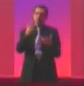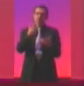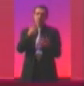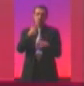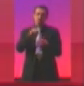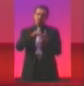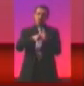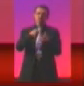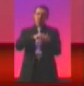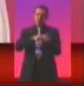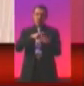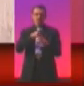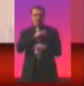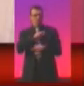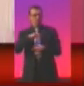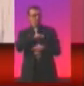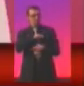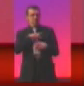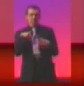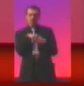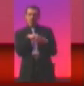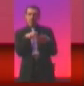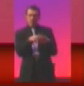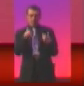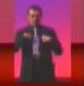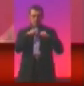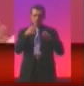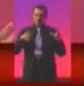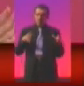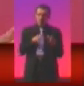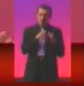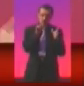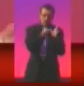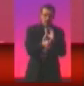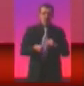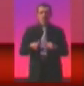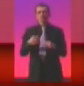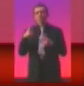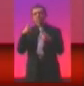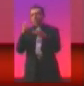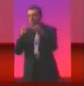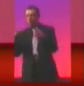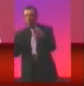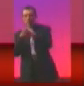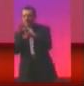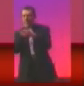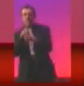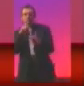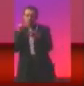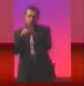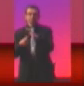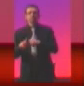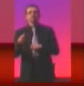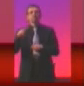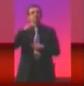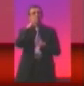member. It's been a hard year for our party. It's been a hard year for anyone associated with politics. And it's been a hard year, most